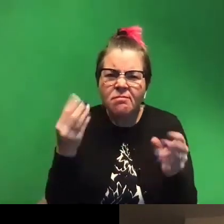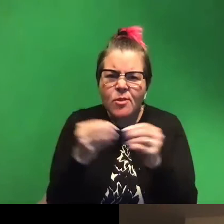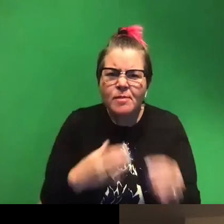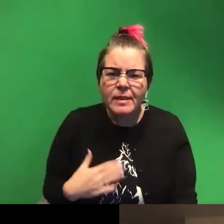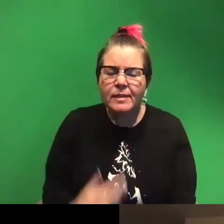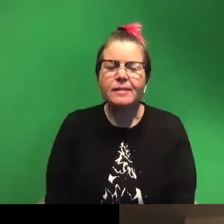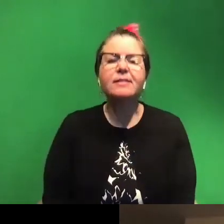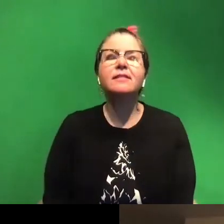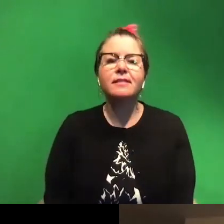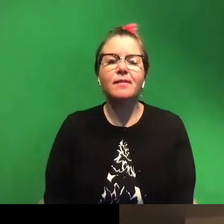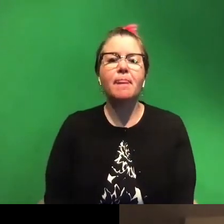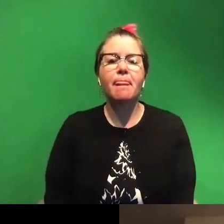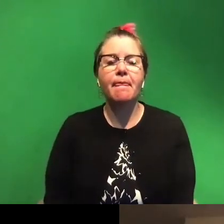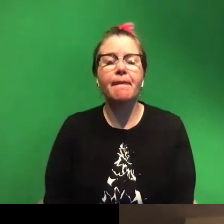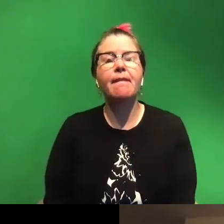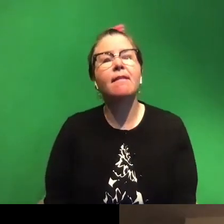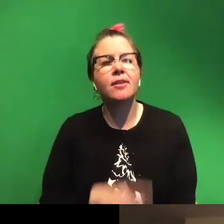Sure. So, well,